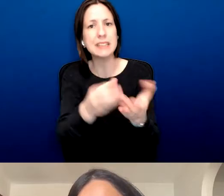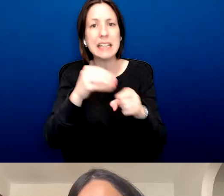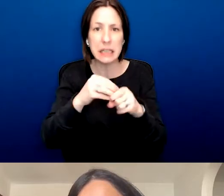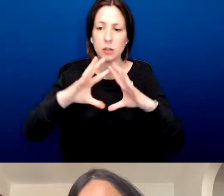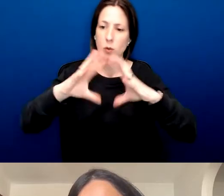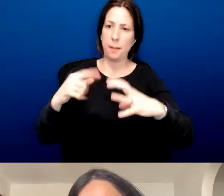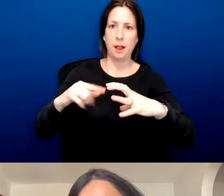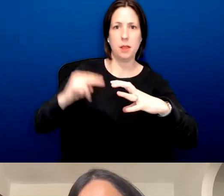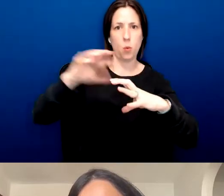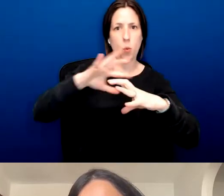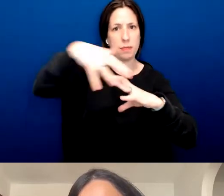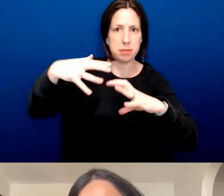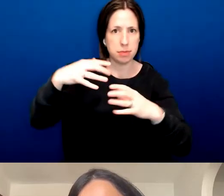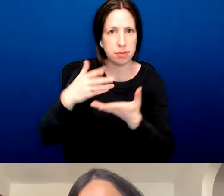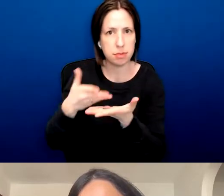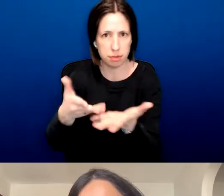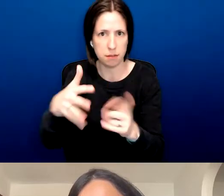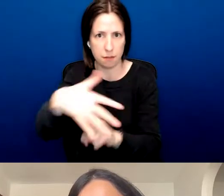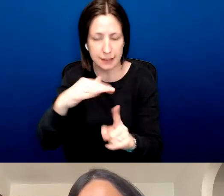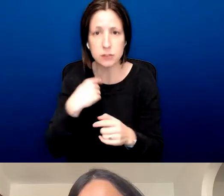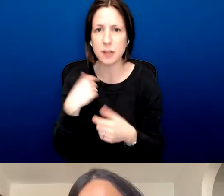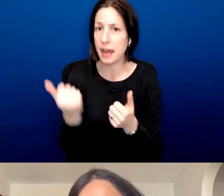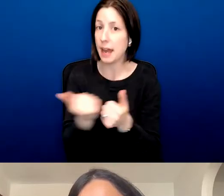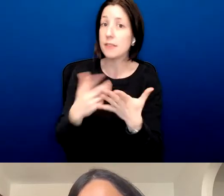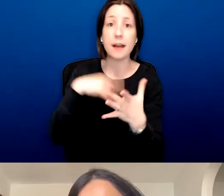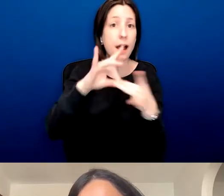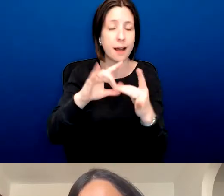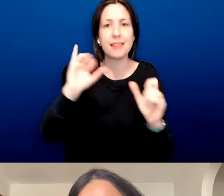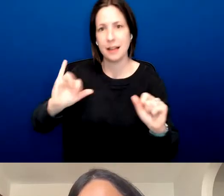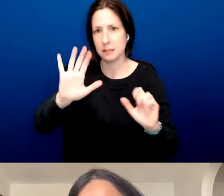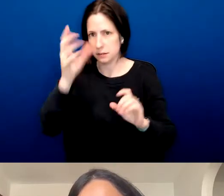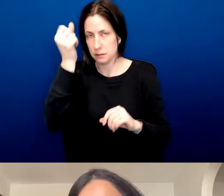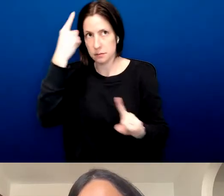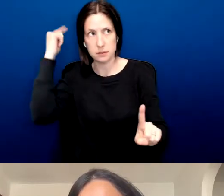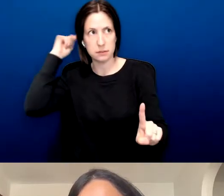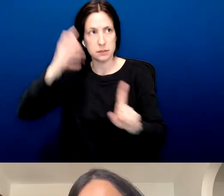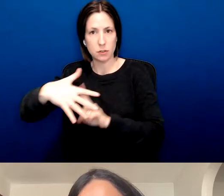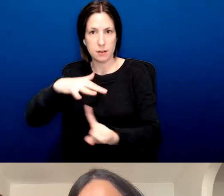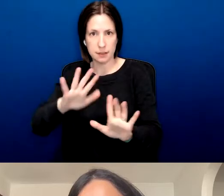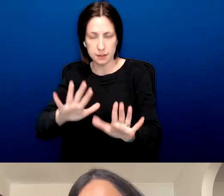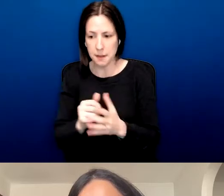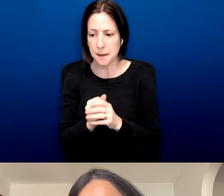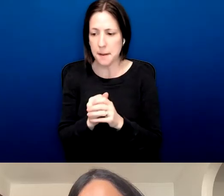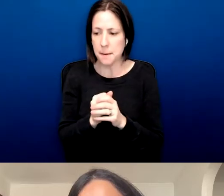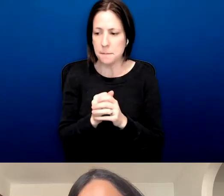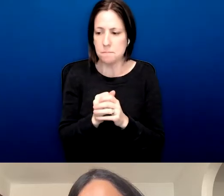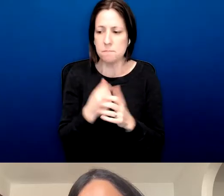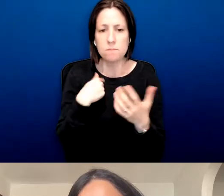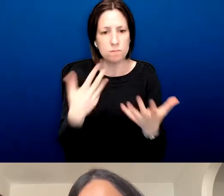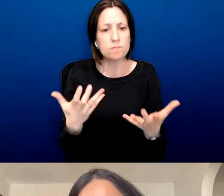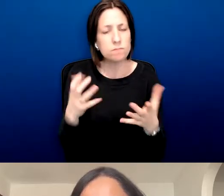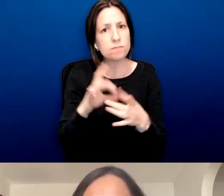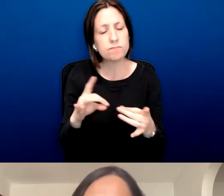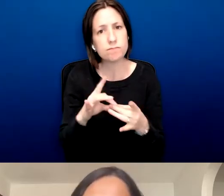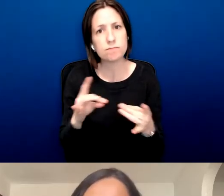say, kind of preface everything I say with that. First, I also want to say that